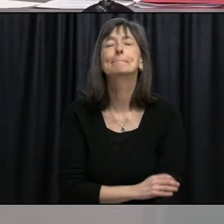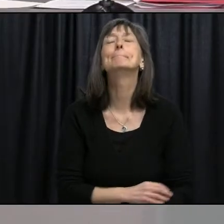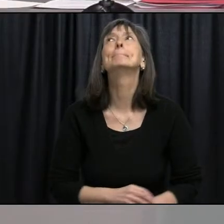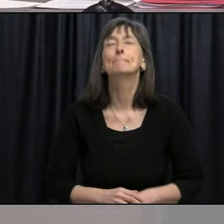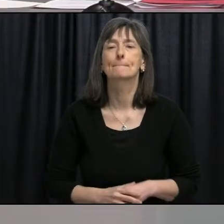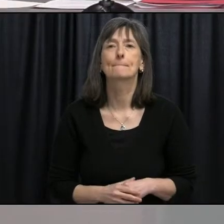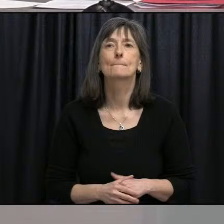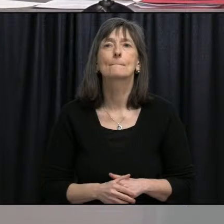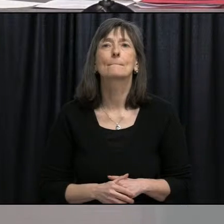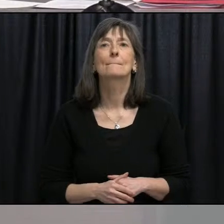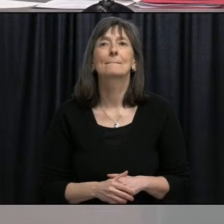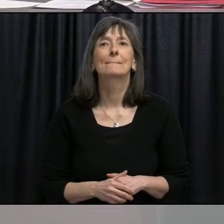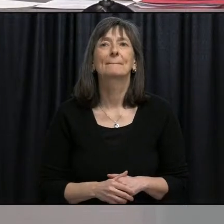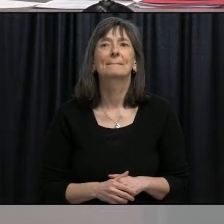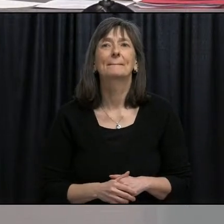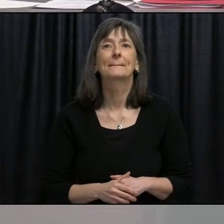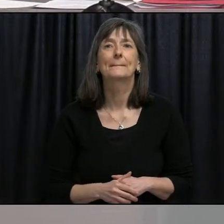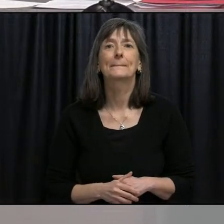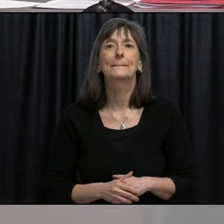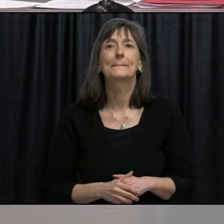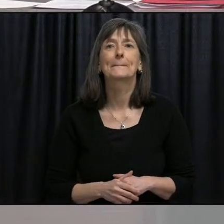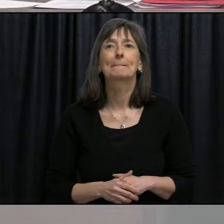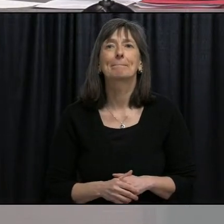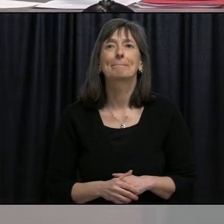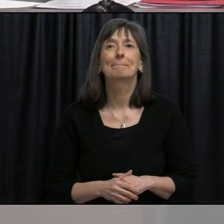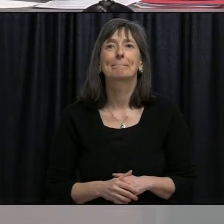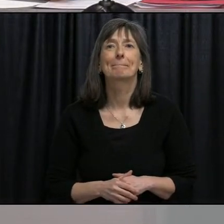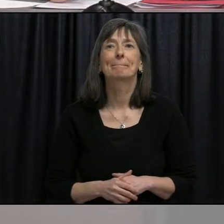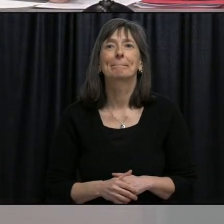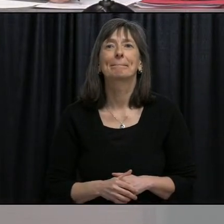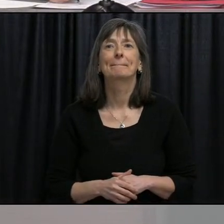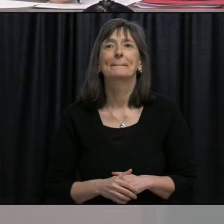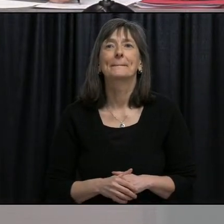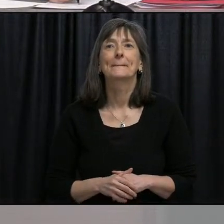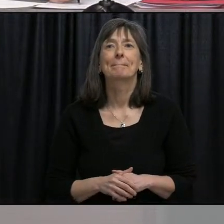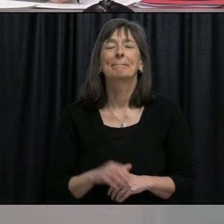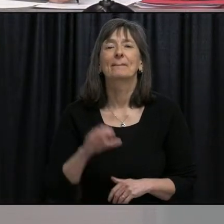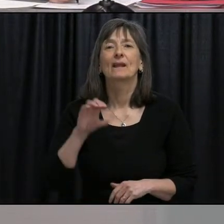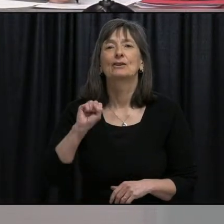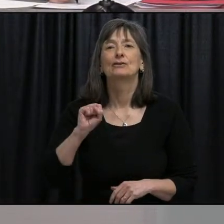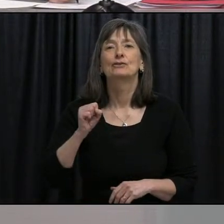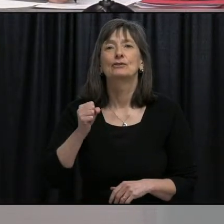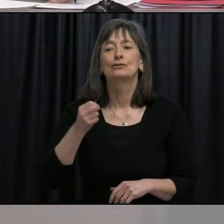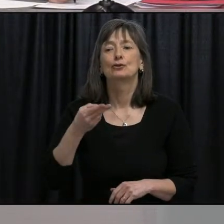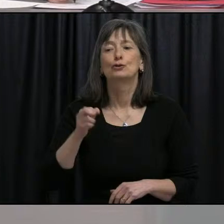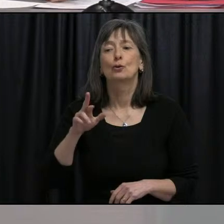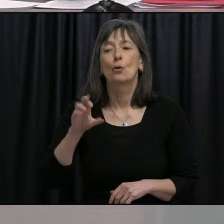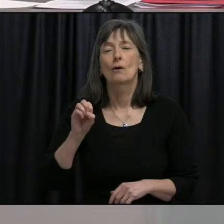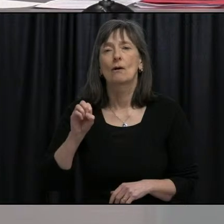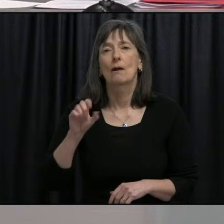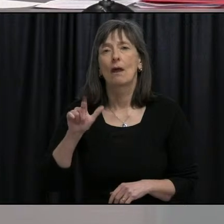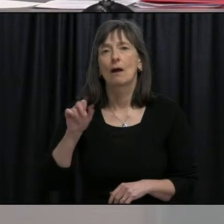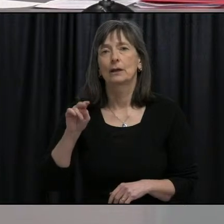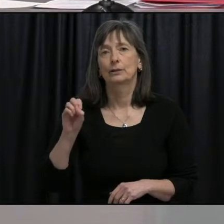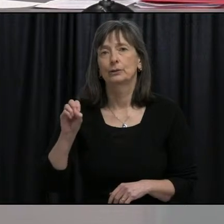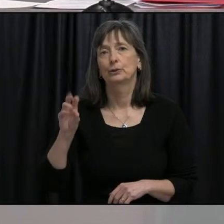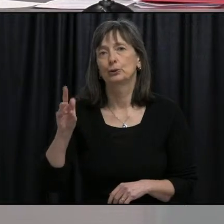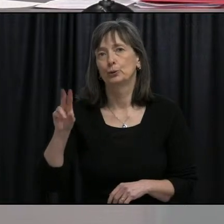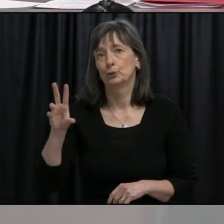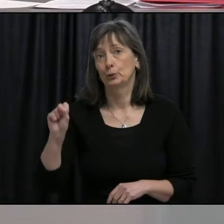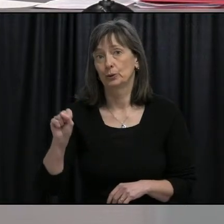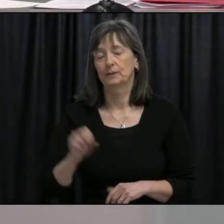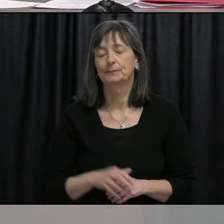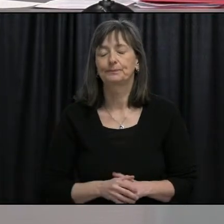Thank you. Our next questions are from Roger Bill with the Shoreline News. Please go ahead.